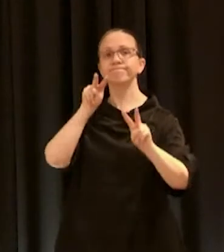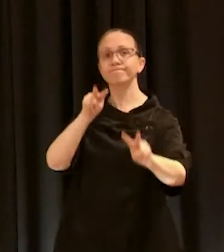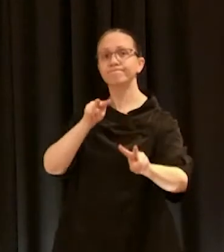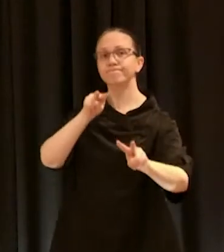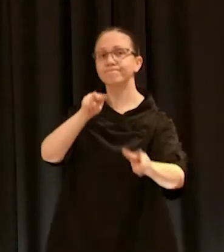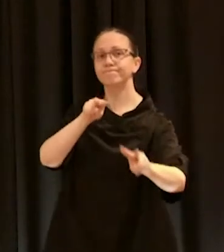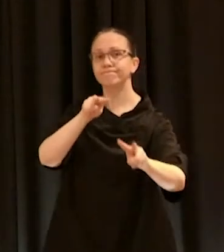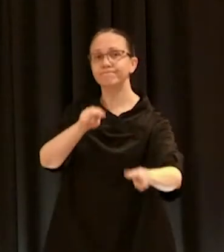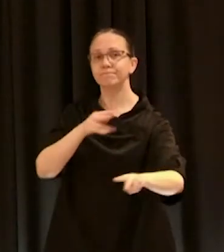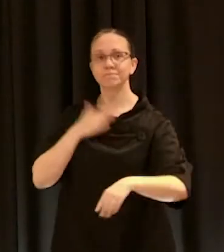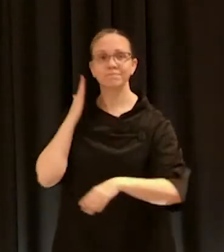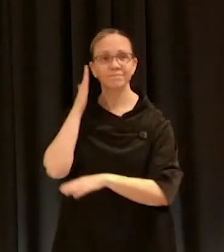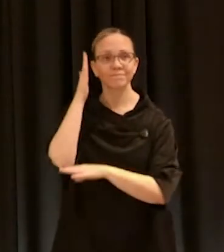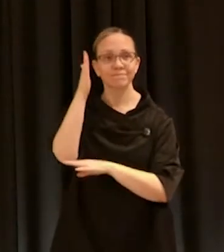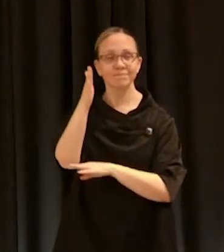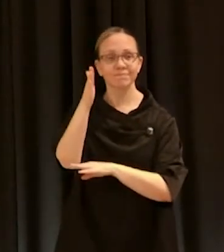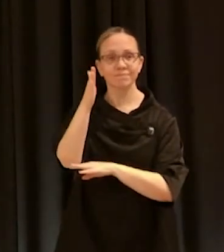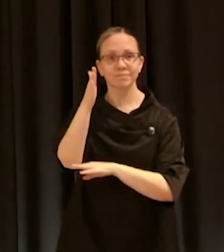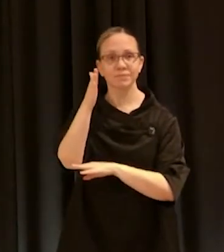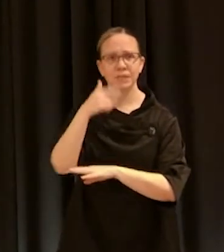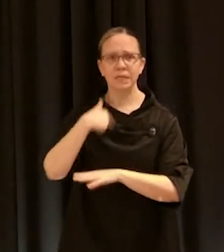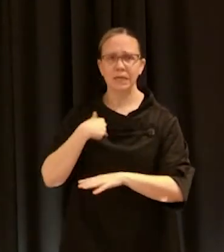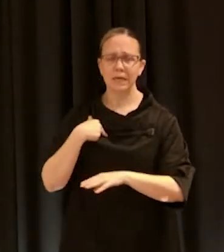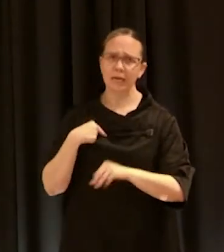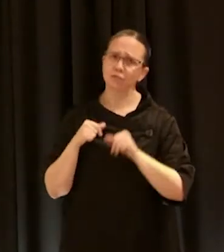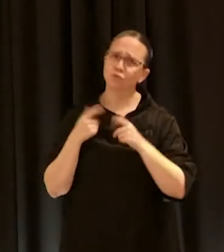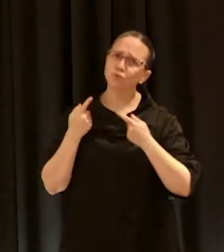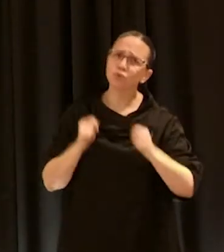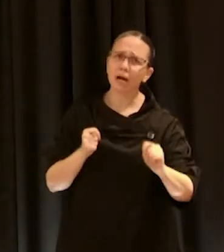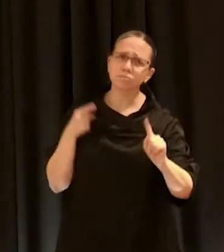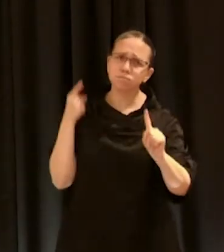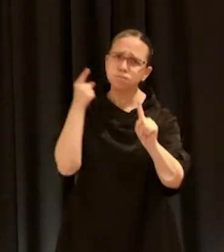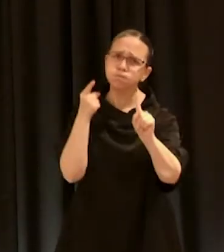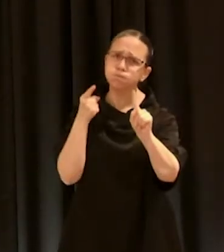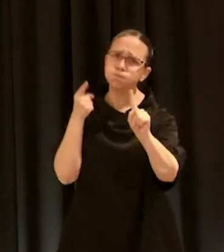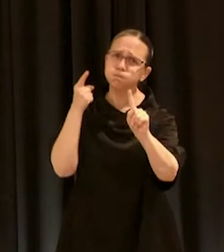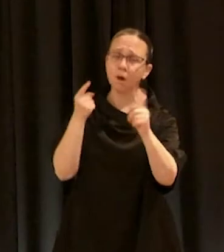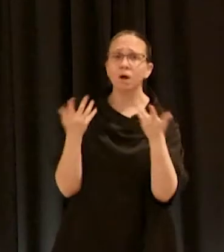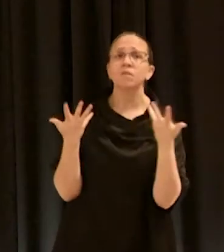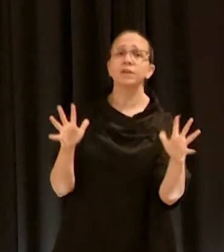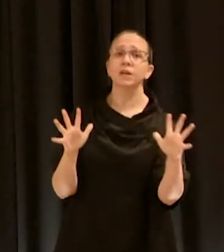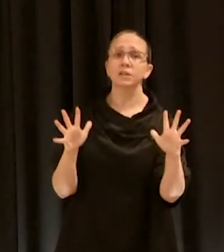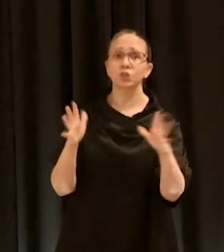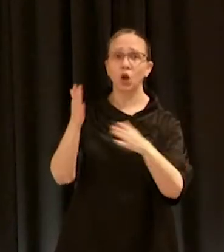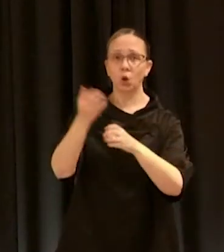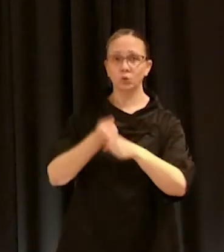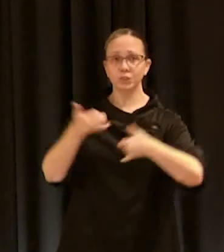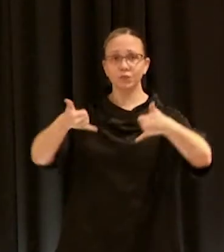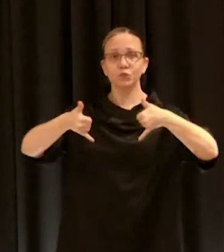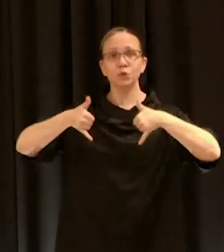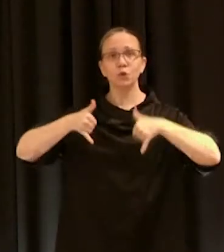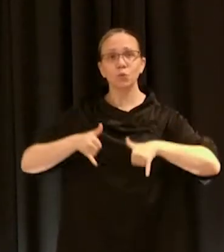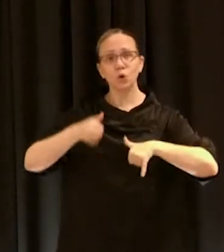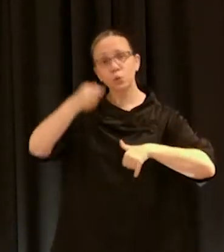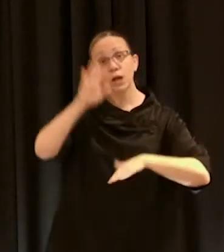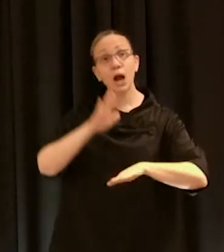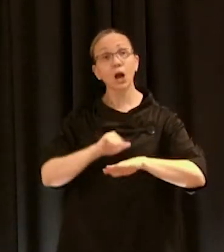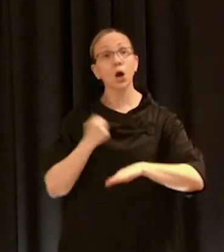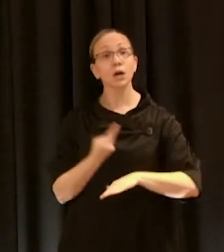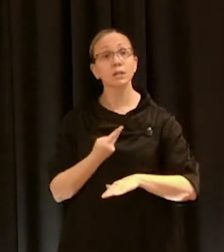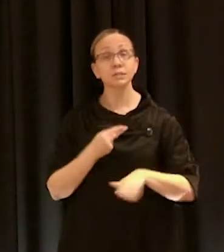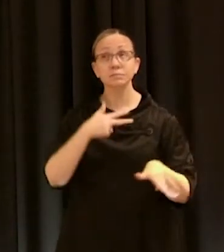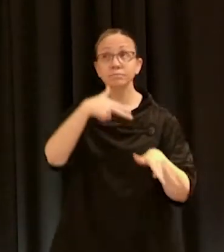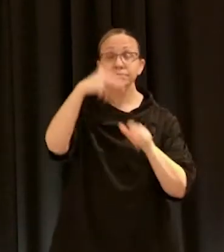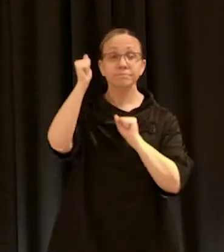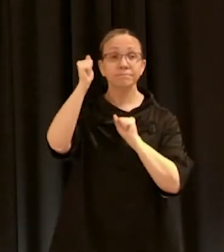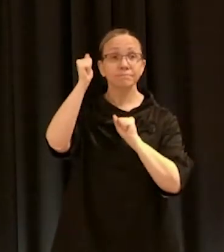to what lies ahead. He said, I strain to reach the end of the race and receive the prize for which God is calling us up to